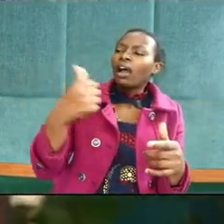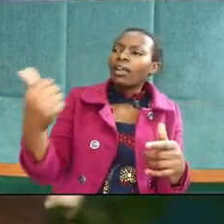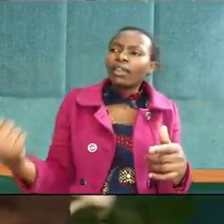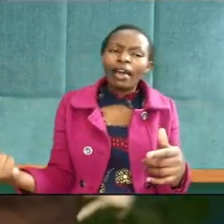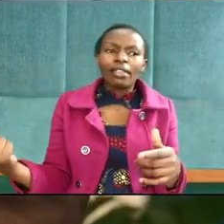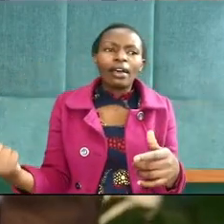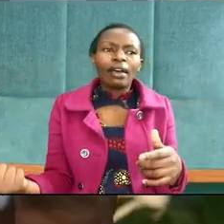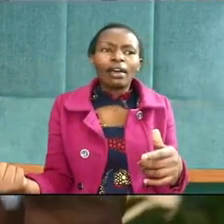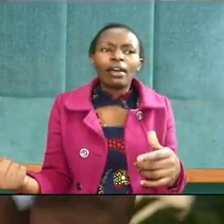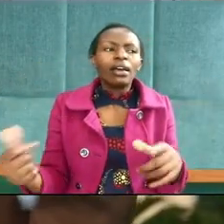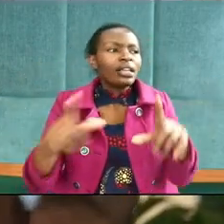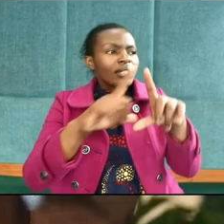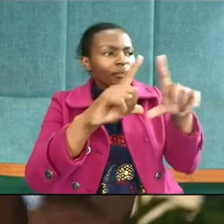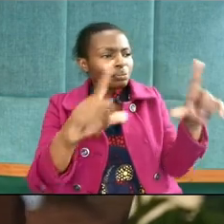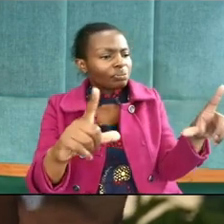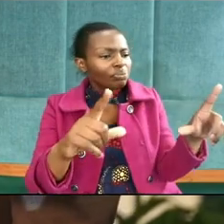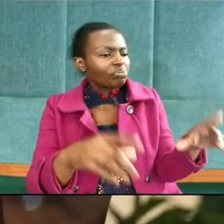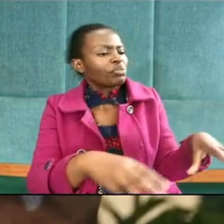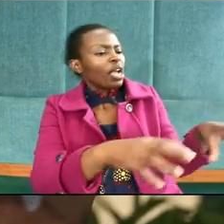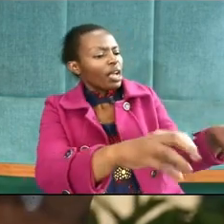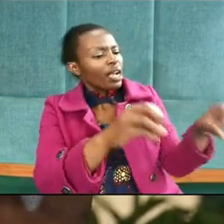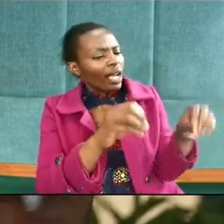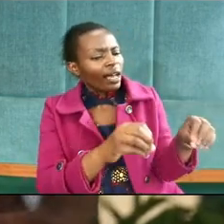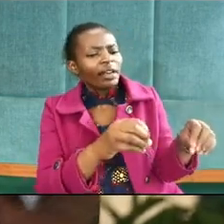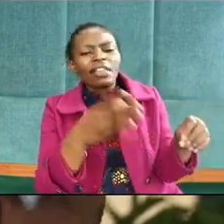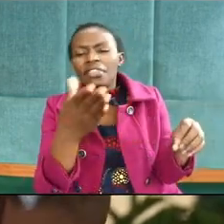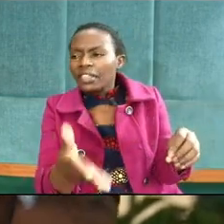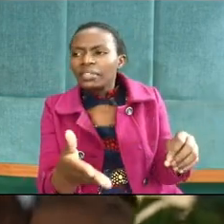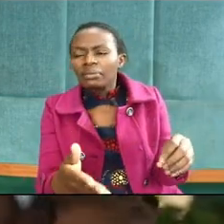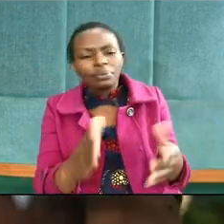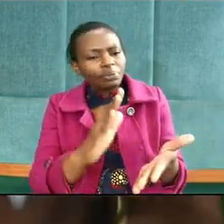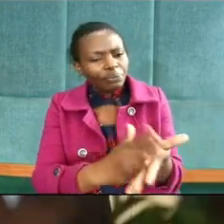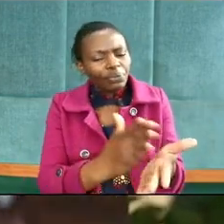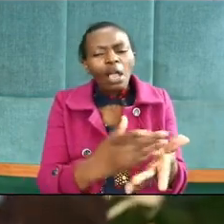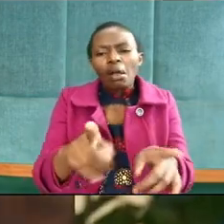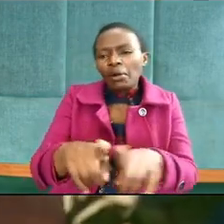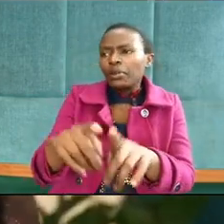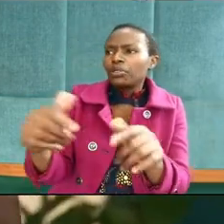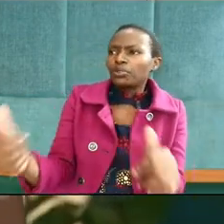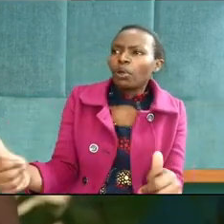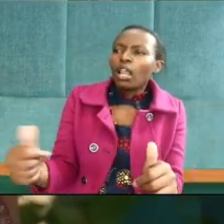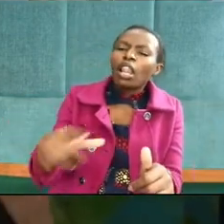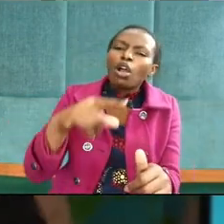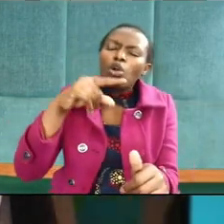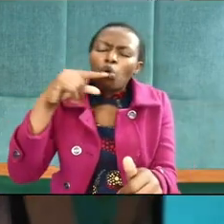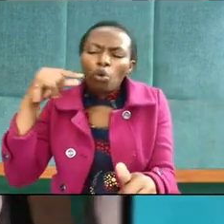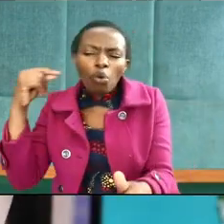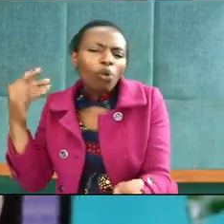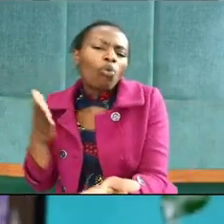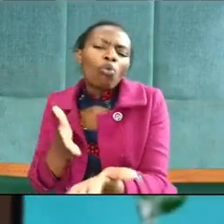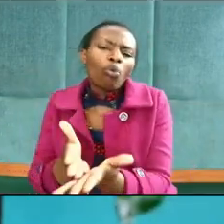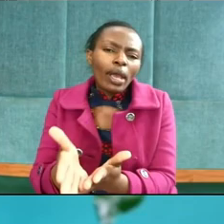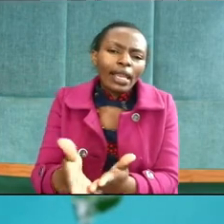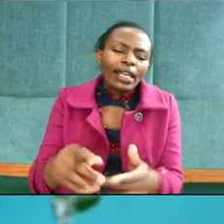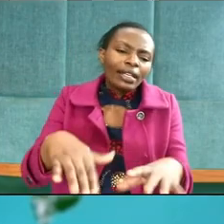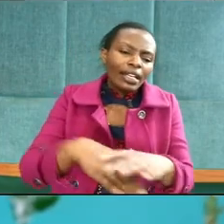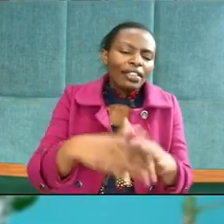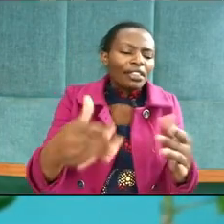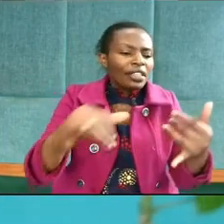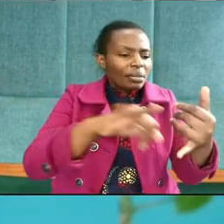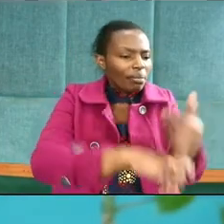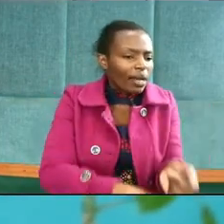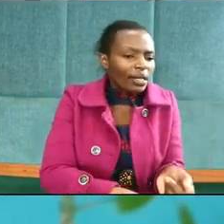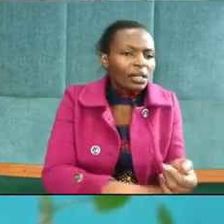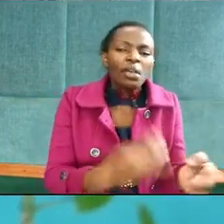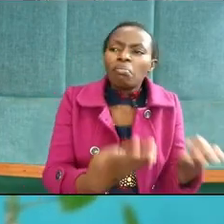carry yourselves along on the developmental ladder. If you entered into a marriage relationship with